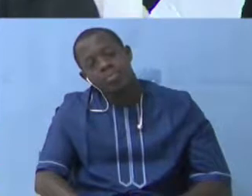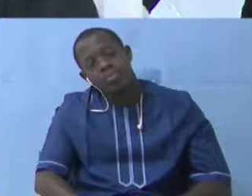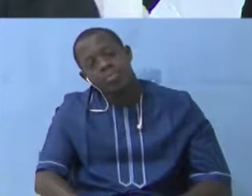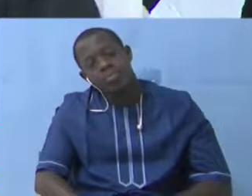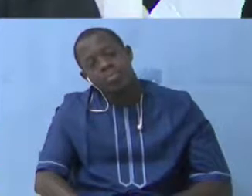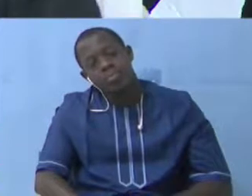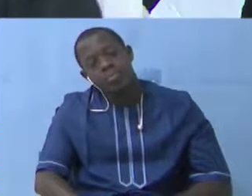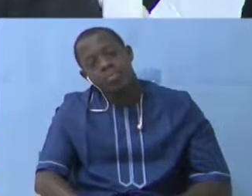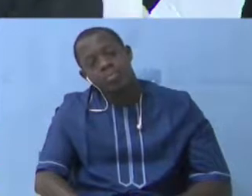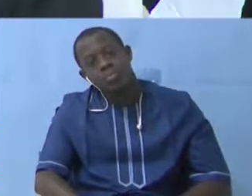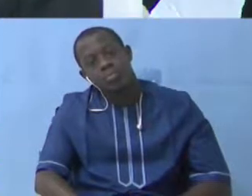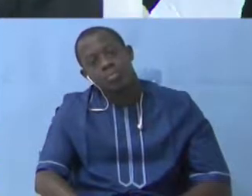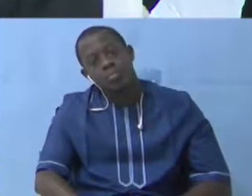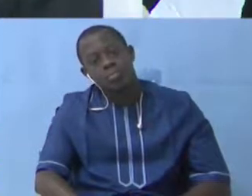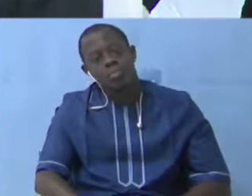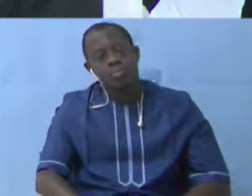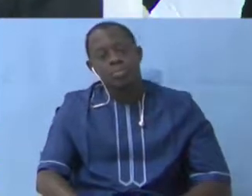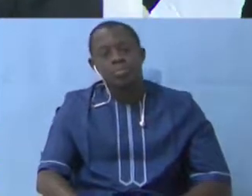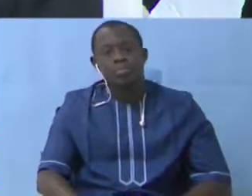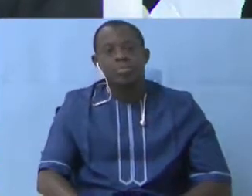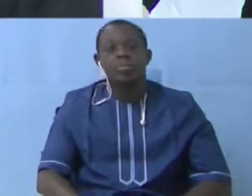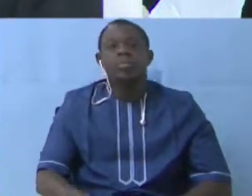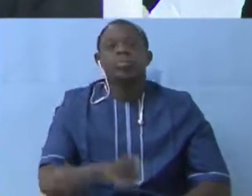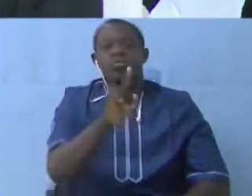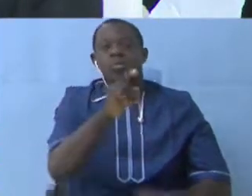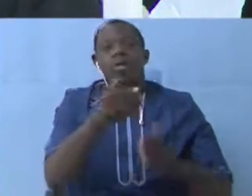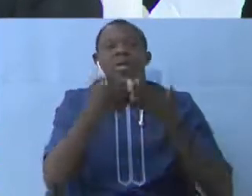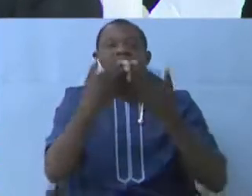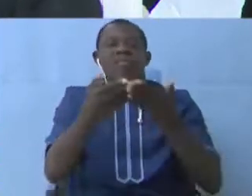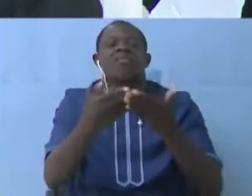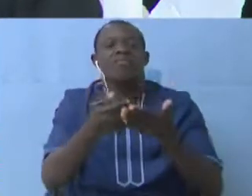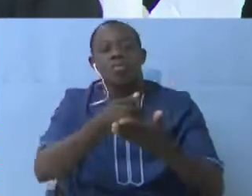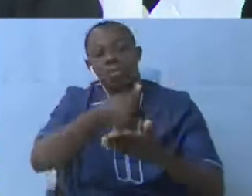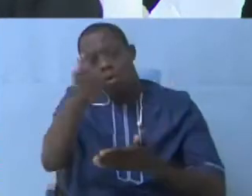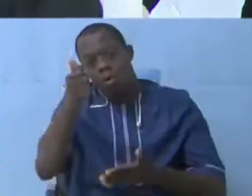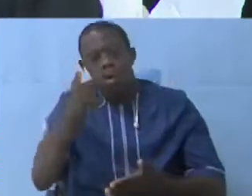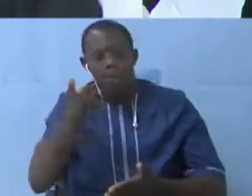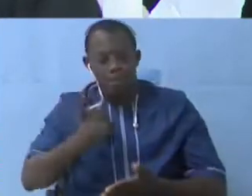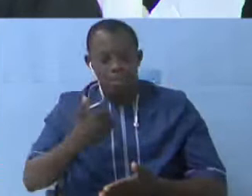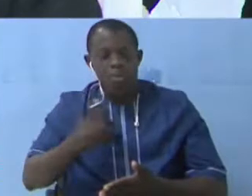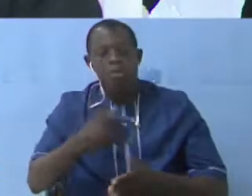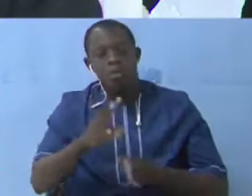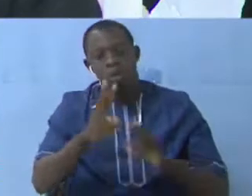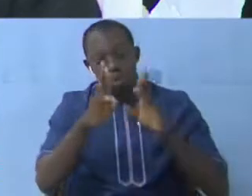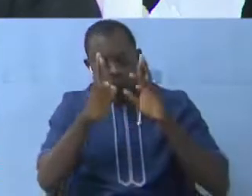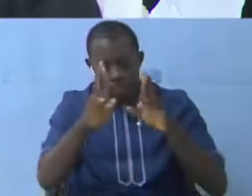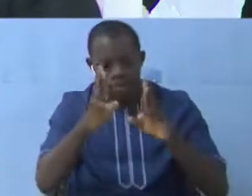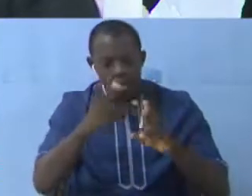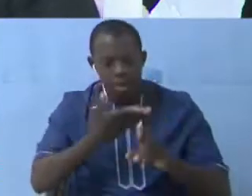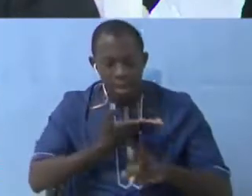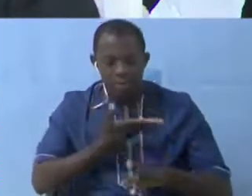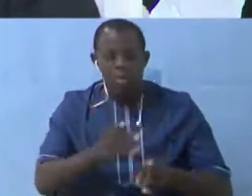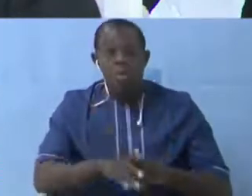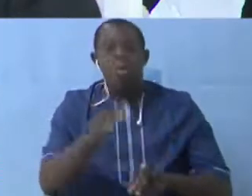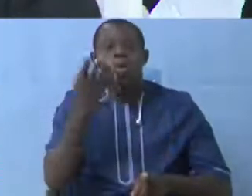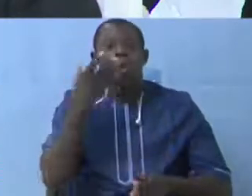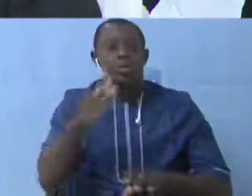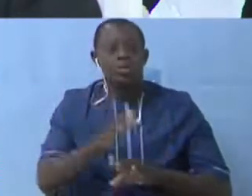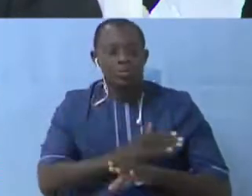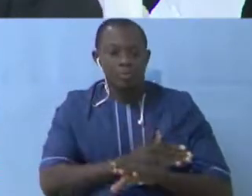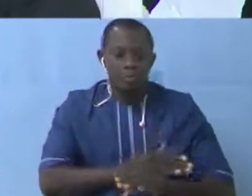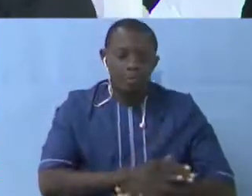You gave your compatriots some hope. jox nga sa ay nawle yaakaar. When